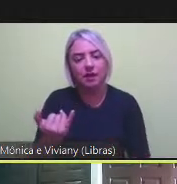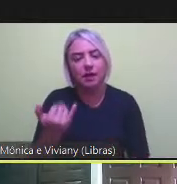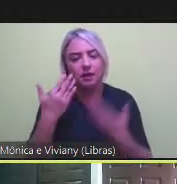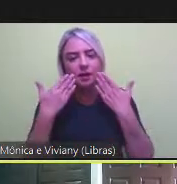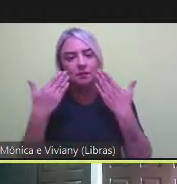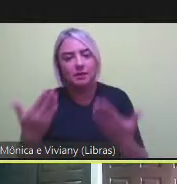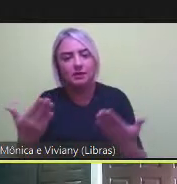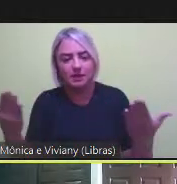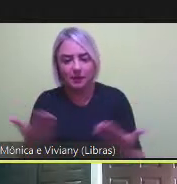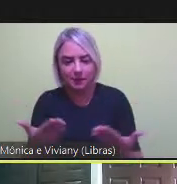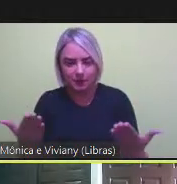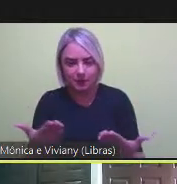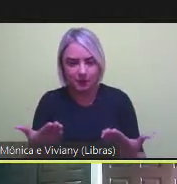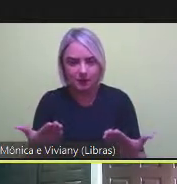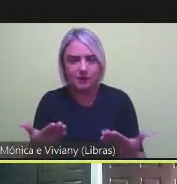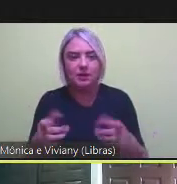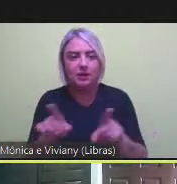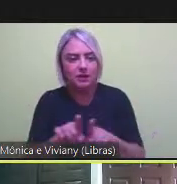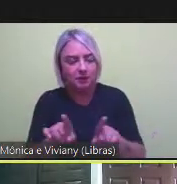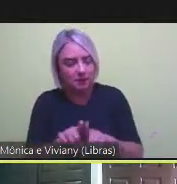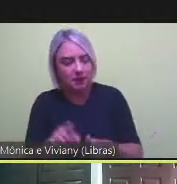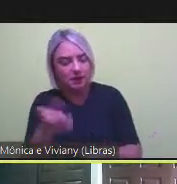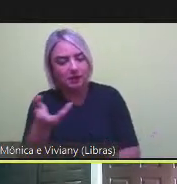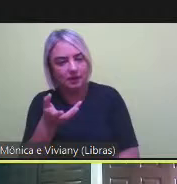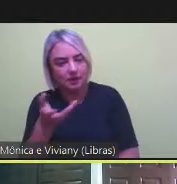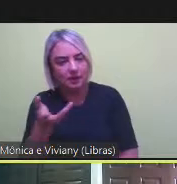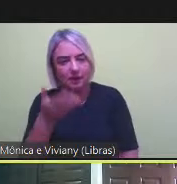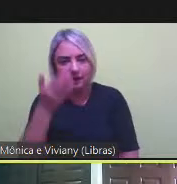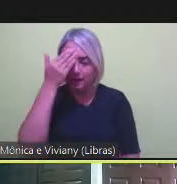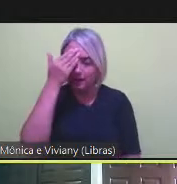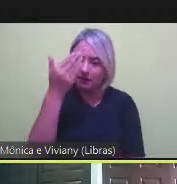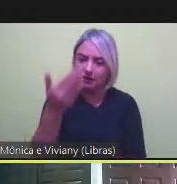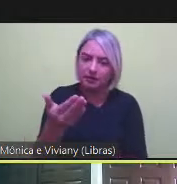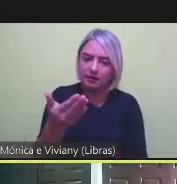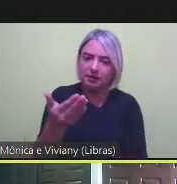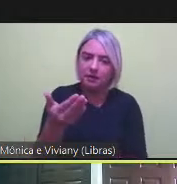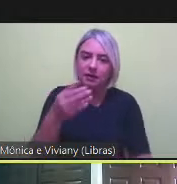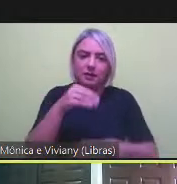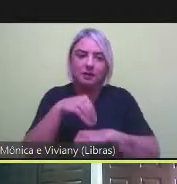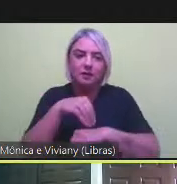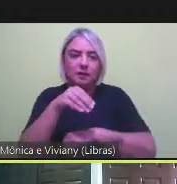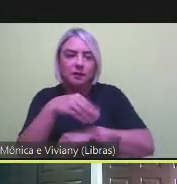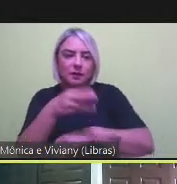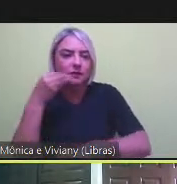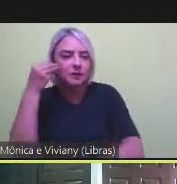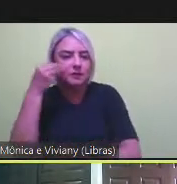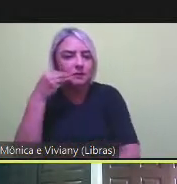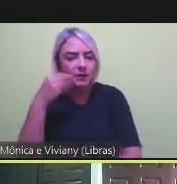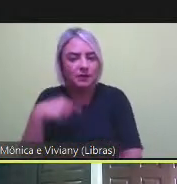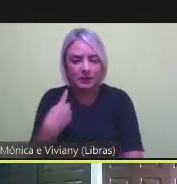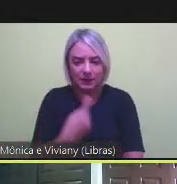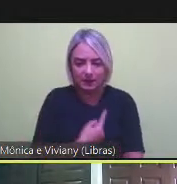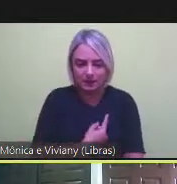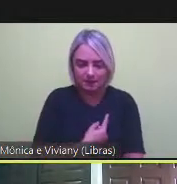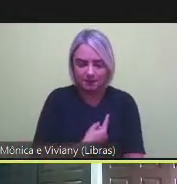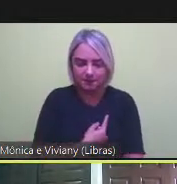I'd like to say thank you for sharing your experiences with us also. So we appreciate